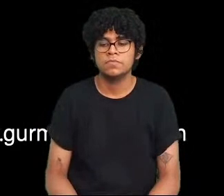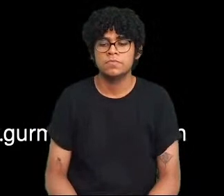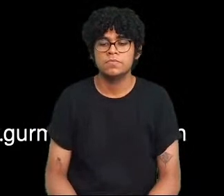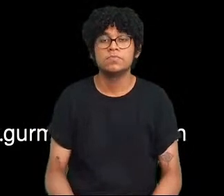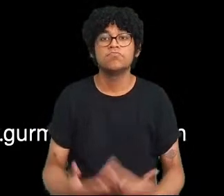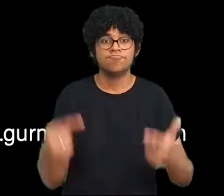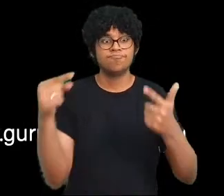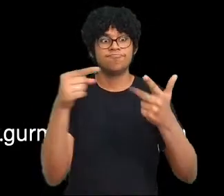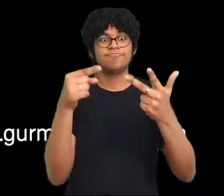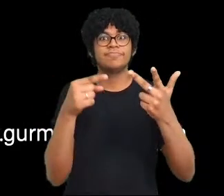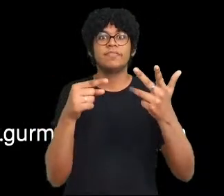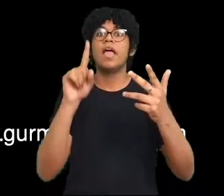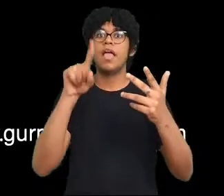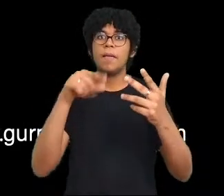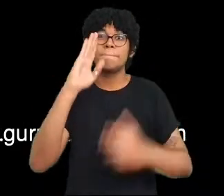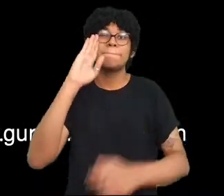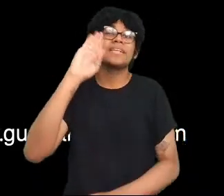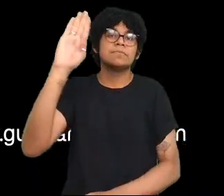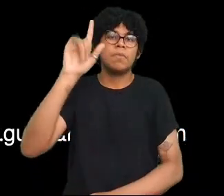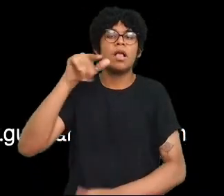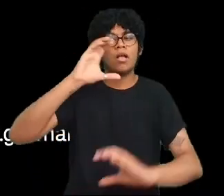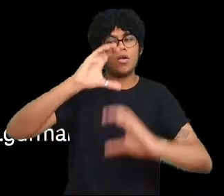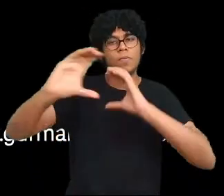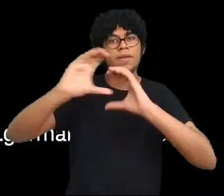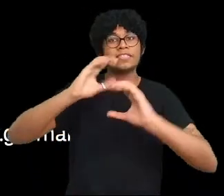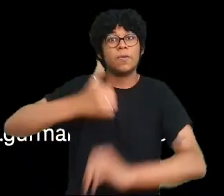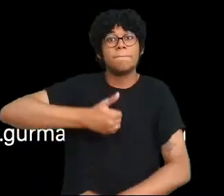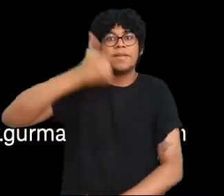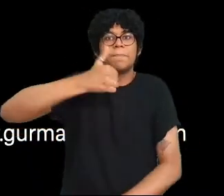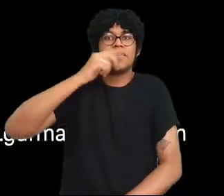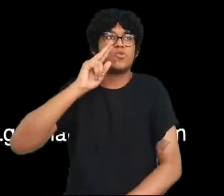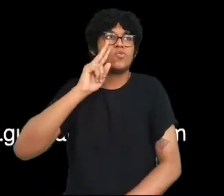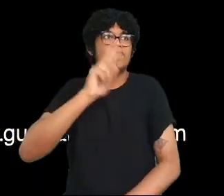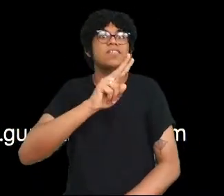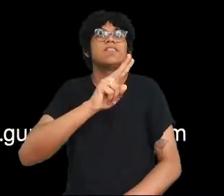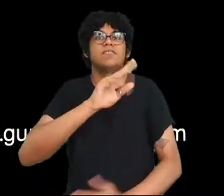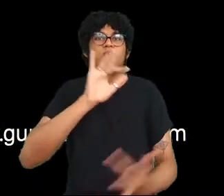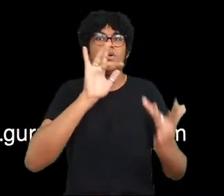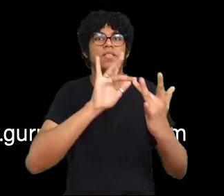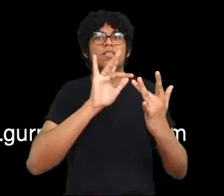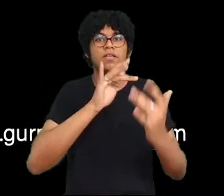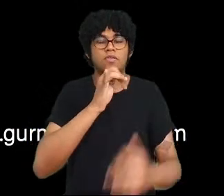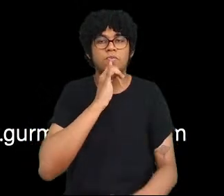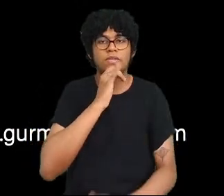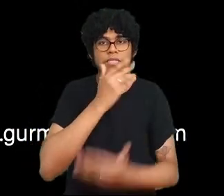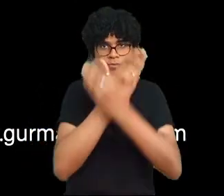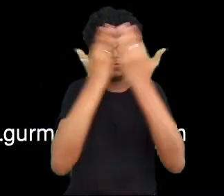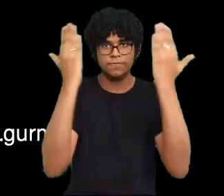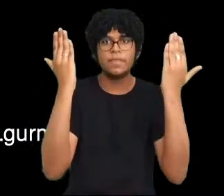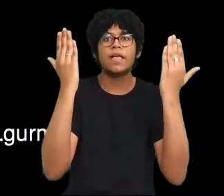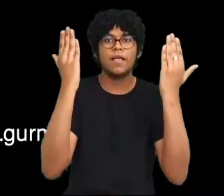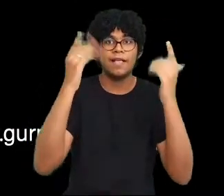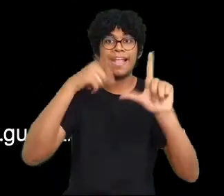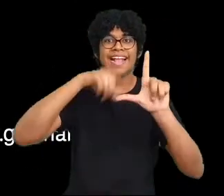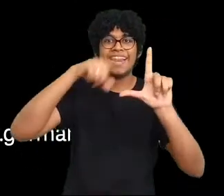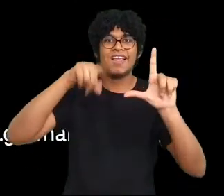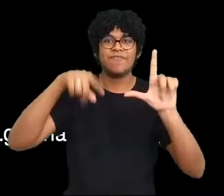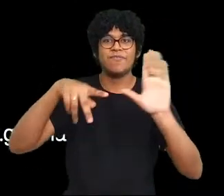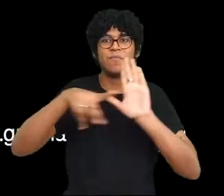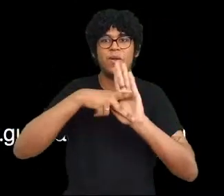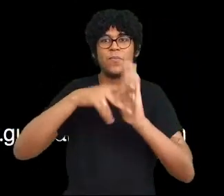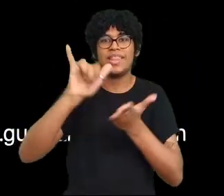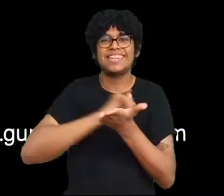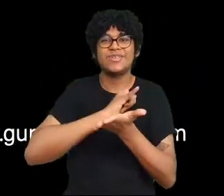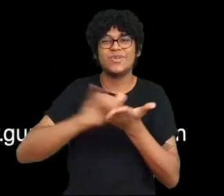For example, this is a chart from NYT. And as you can see, this chart sits